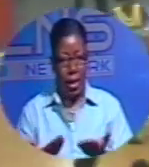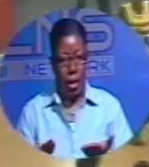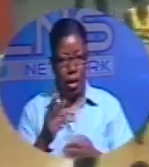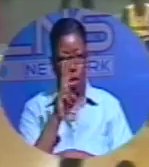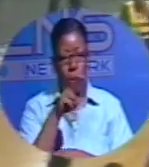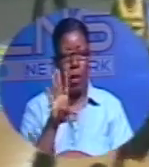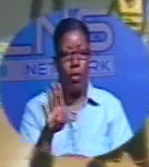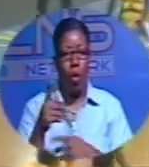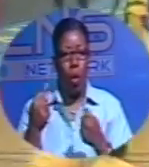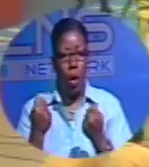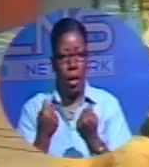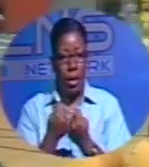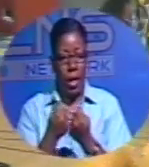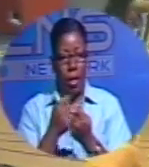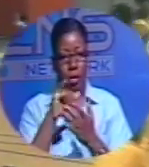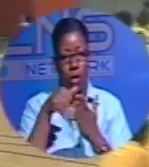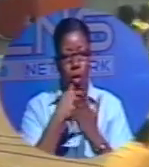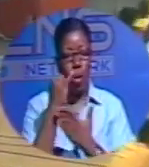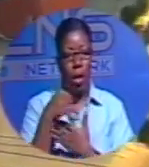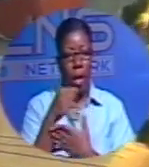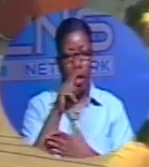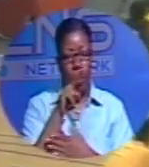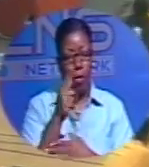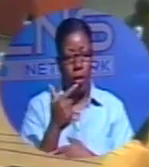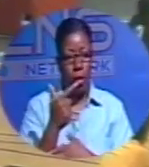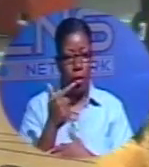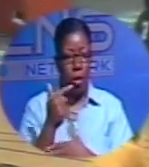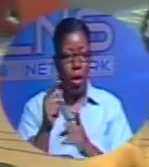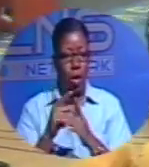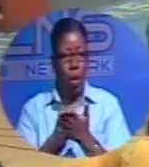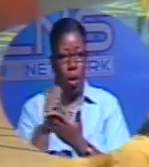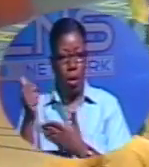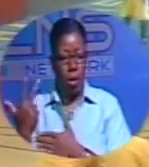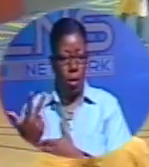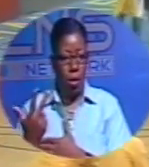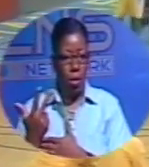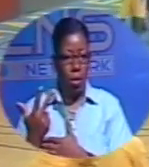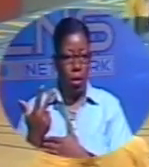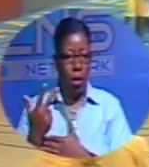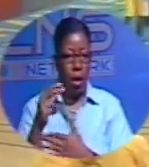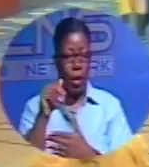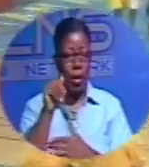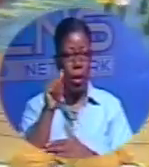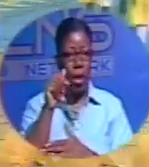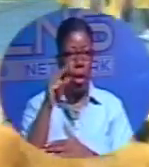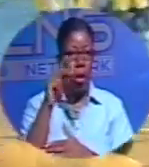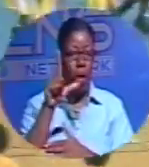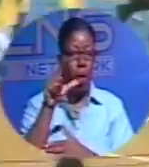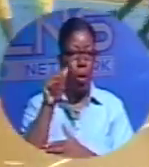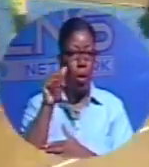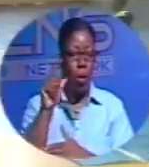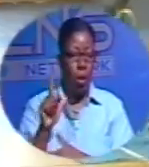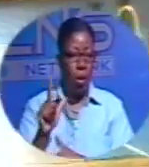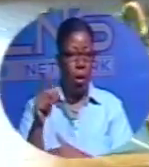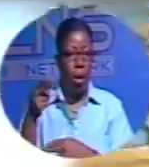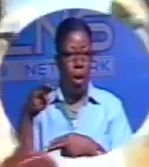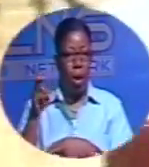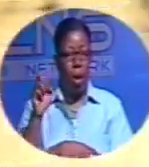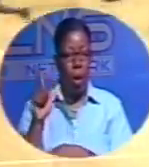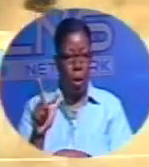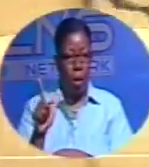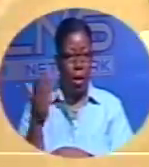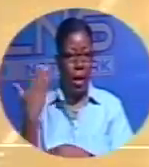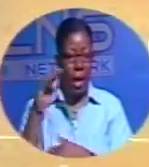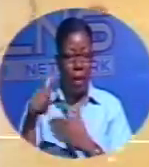teams, 40 games, July 31st through August 3rd, bouncing between Loyola Hall and the Donald Davis Gym. Last year, it